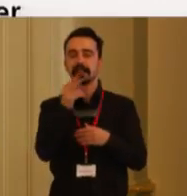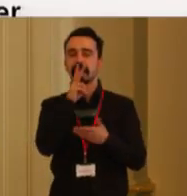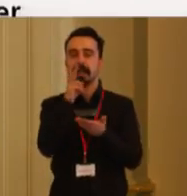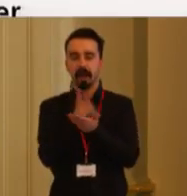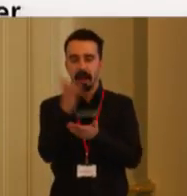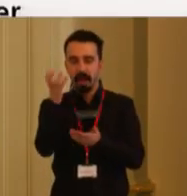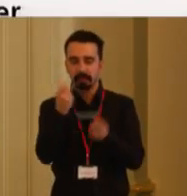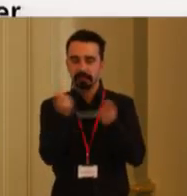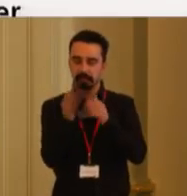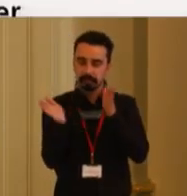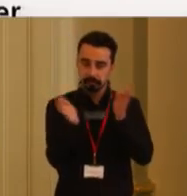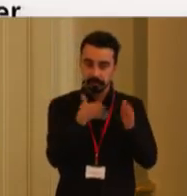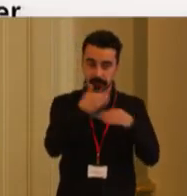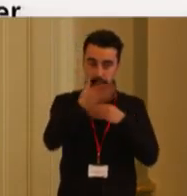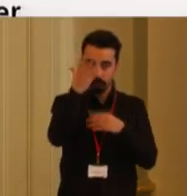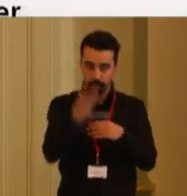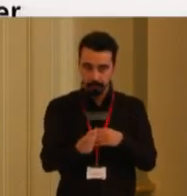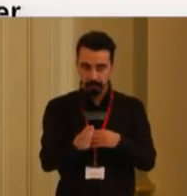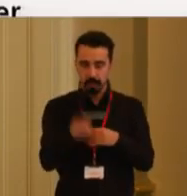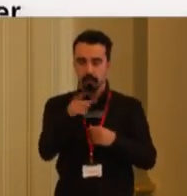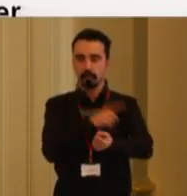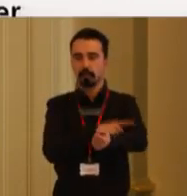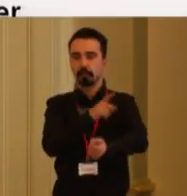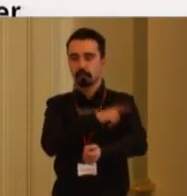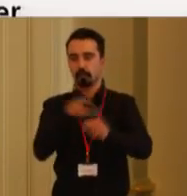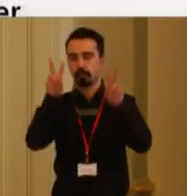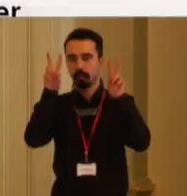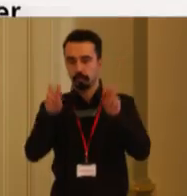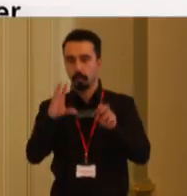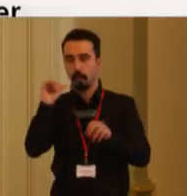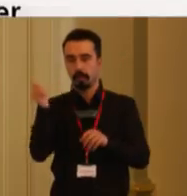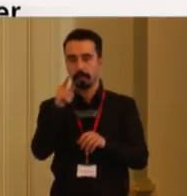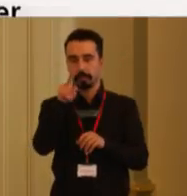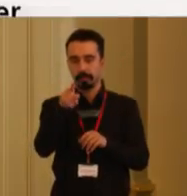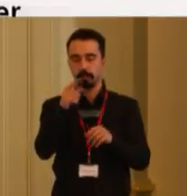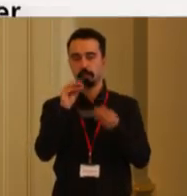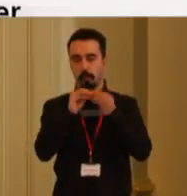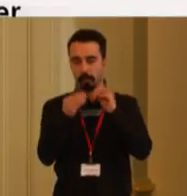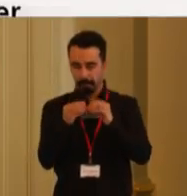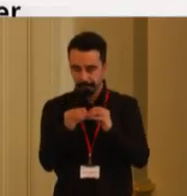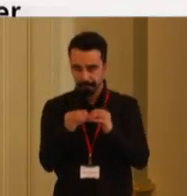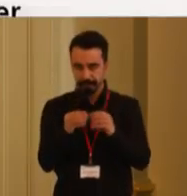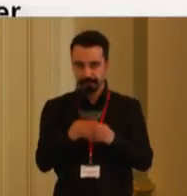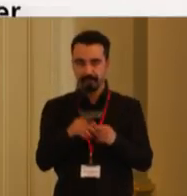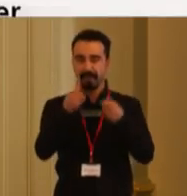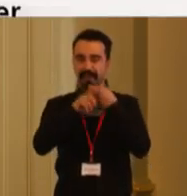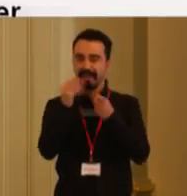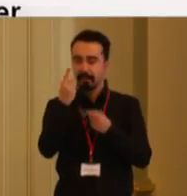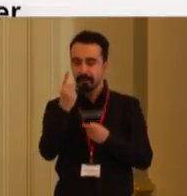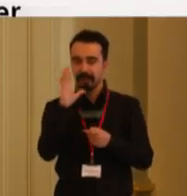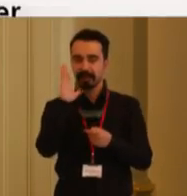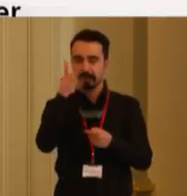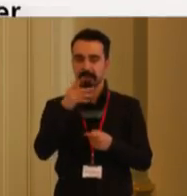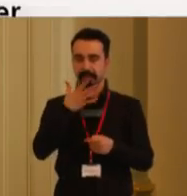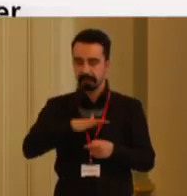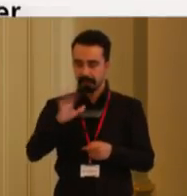draw a conclusion, I'd like to say the following. They feel themselves, young people feel themselves excluded from the decision-making process. That's an important